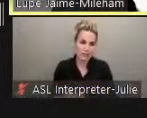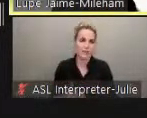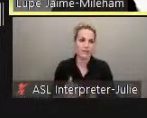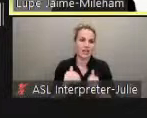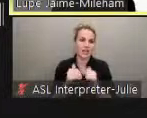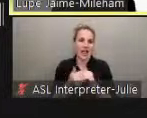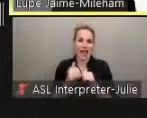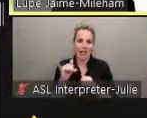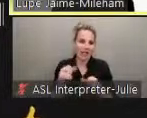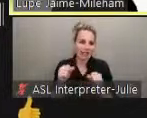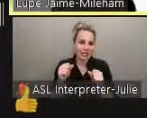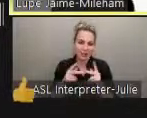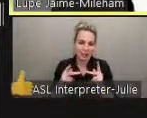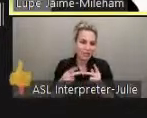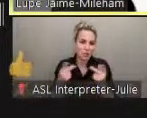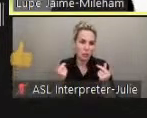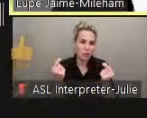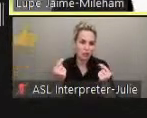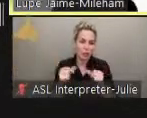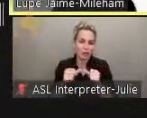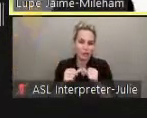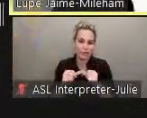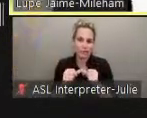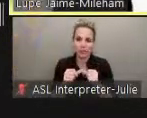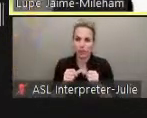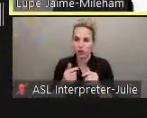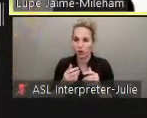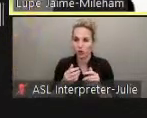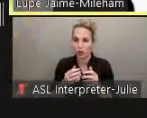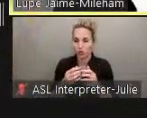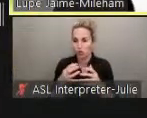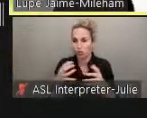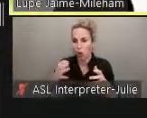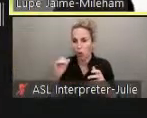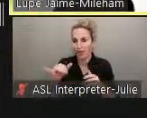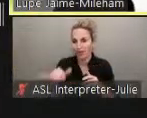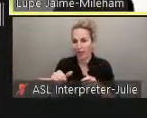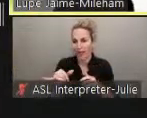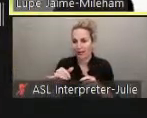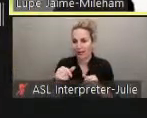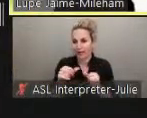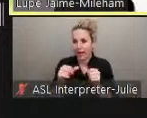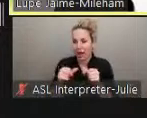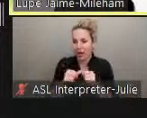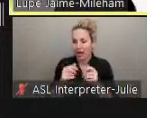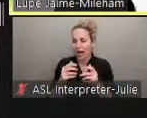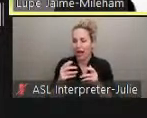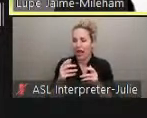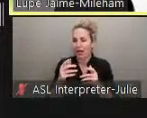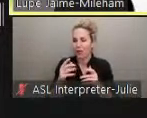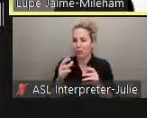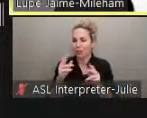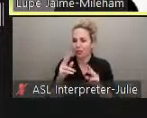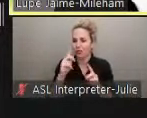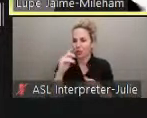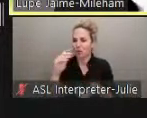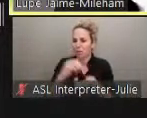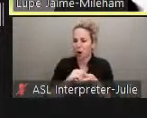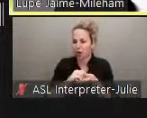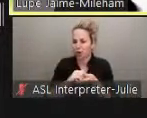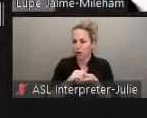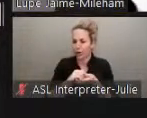that takes place and what we can do to continue to grow in that area, and look forward to partnering with everyone with that question.